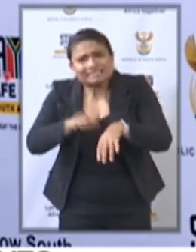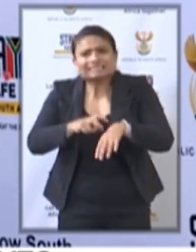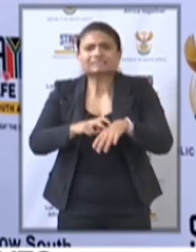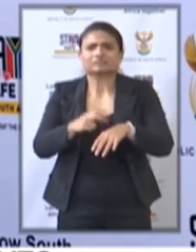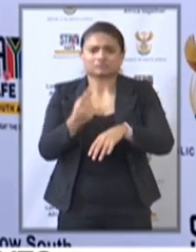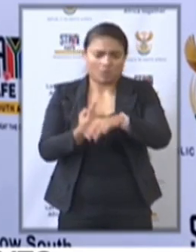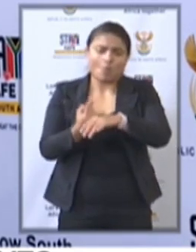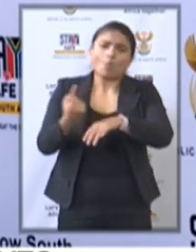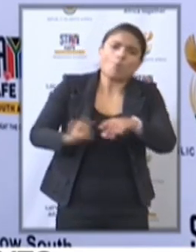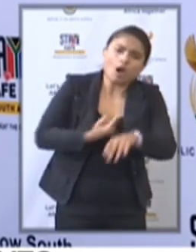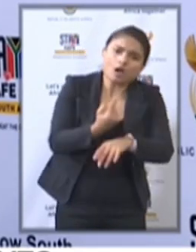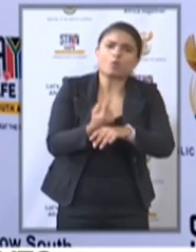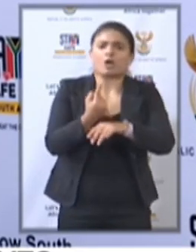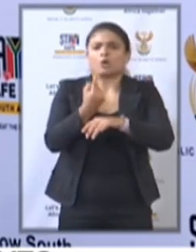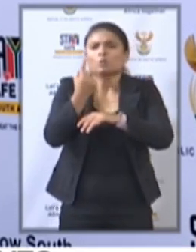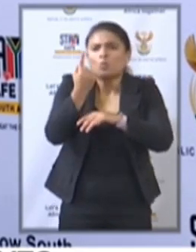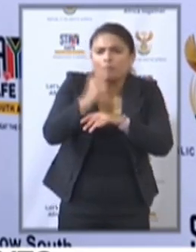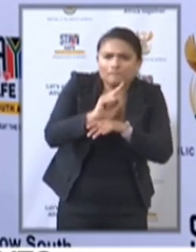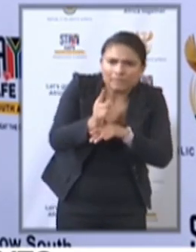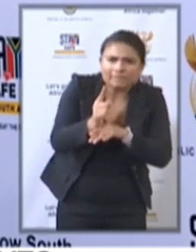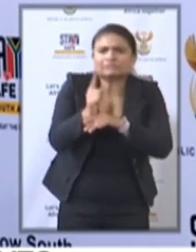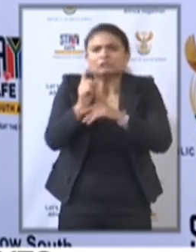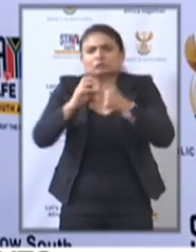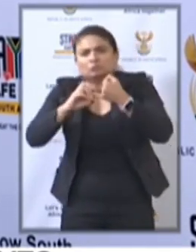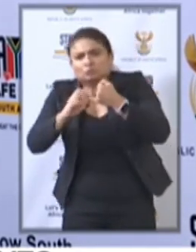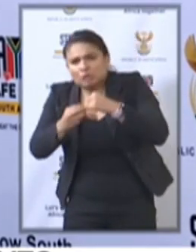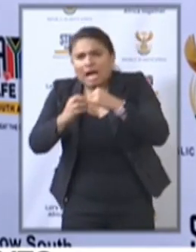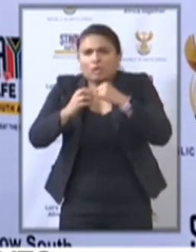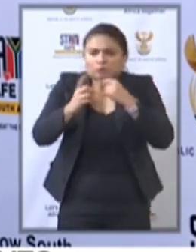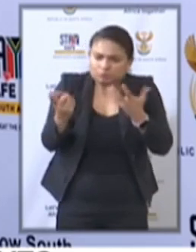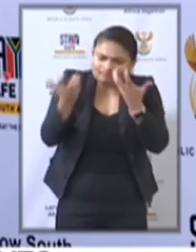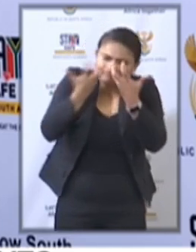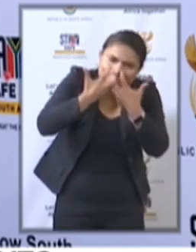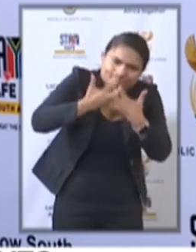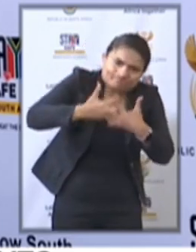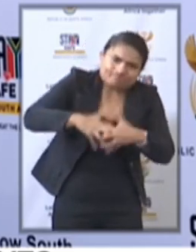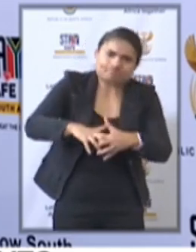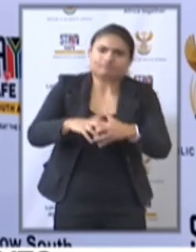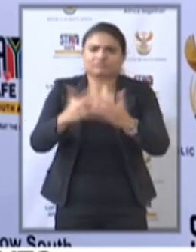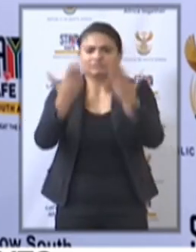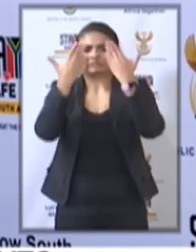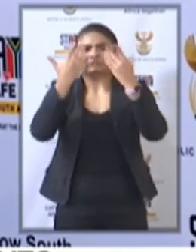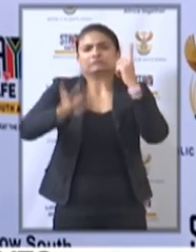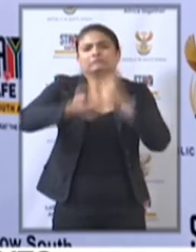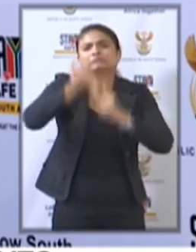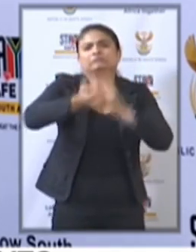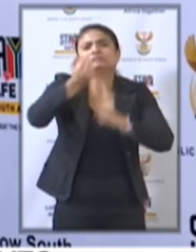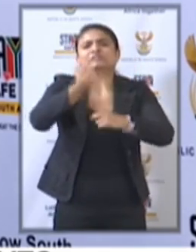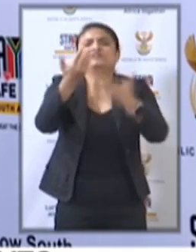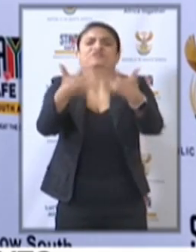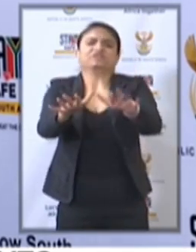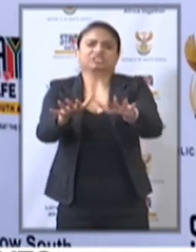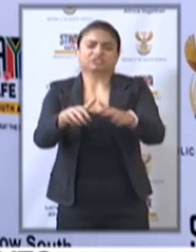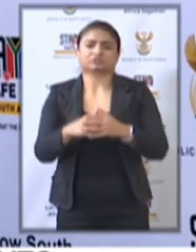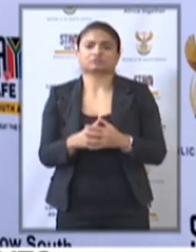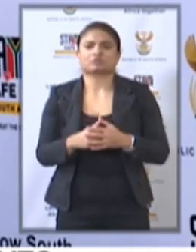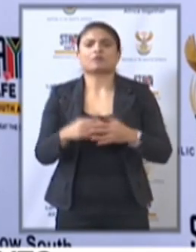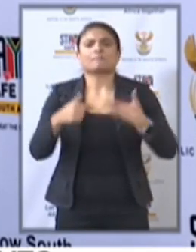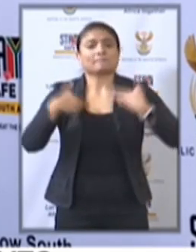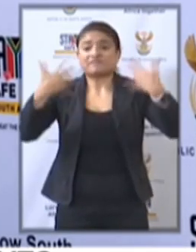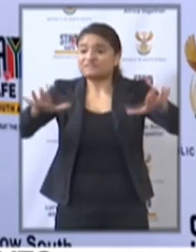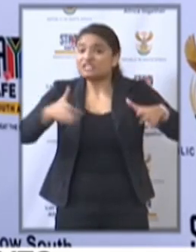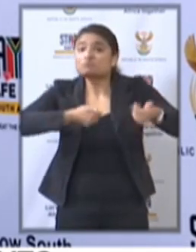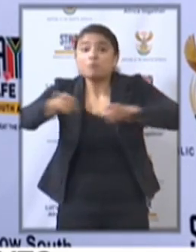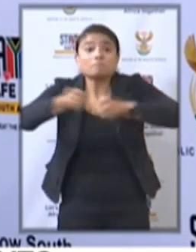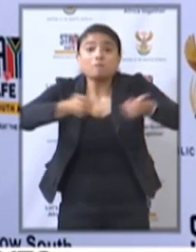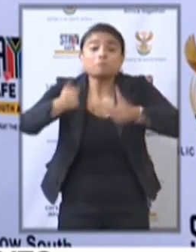to try and rescue teaching and learning by whatever means. by those who have gone back and by those who are